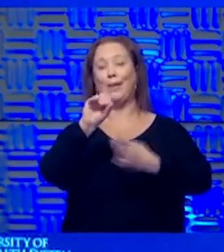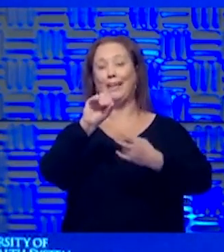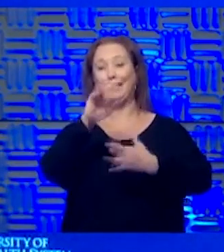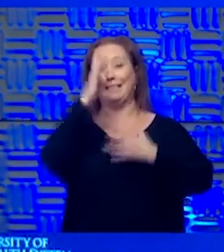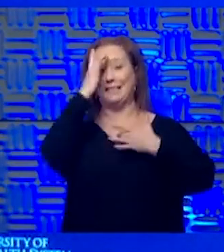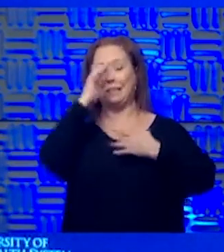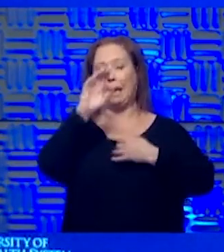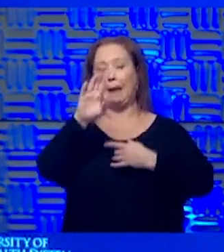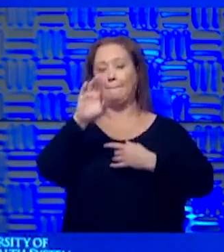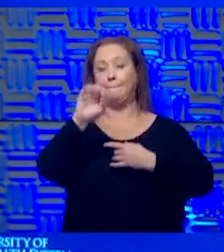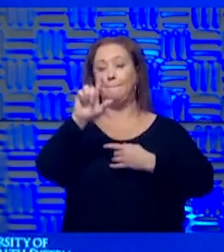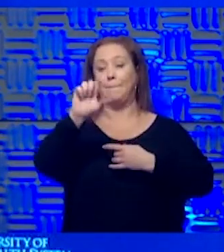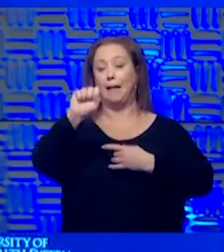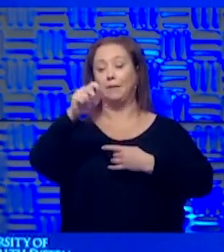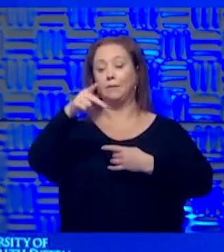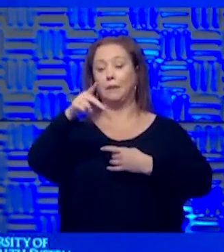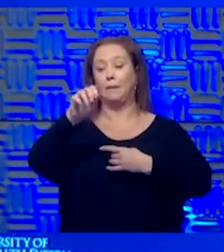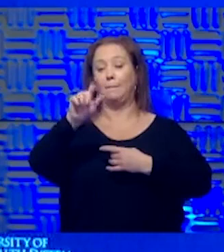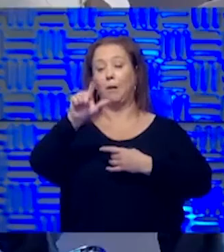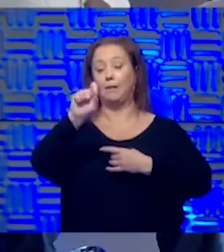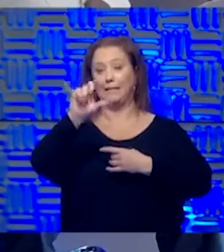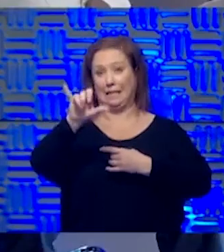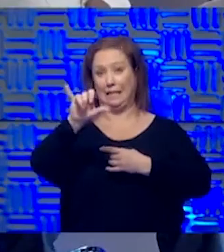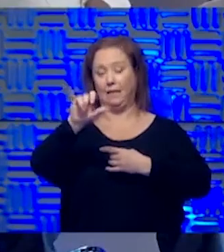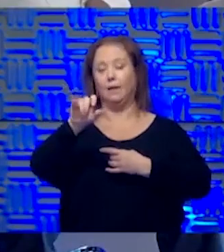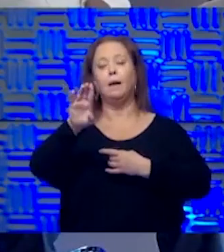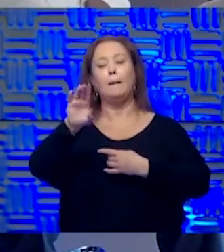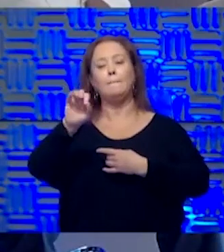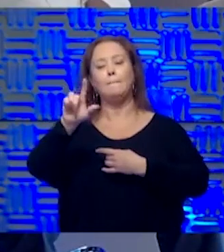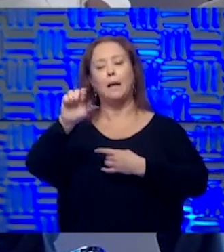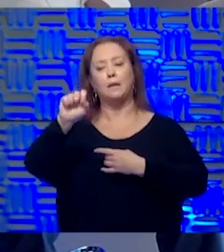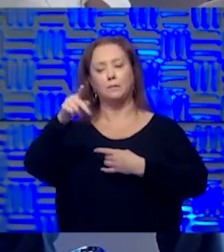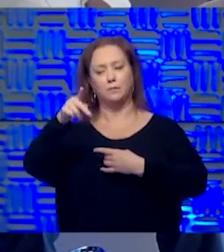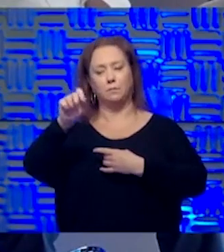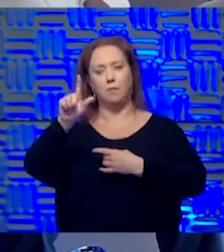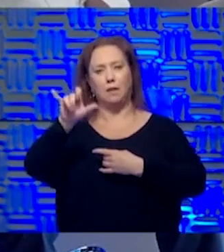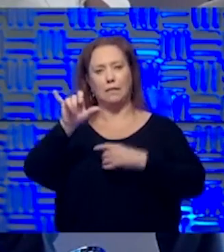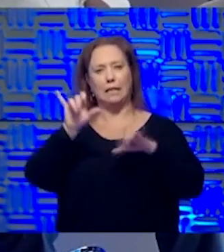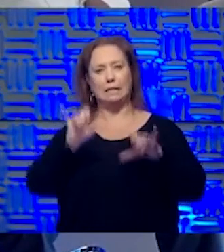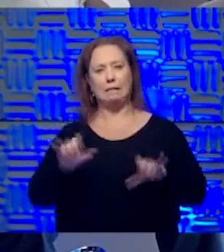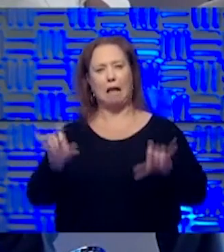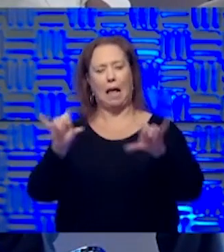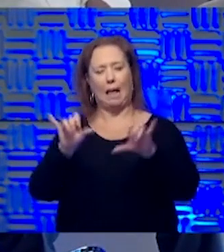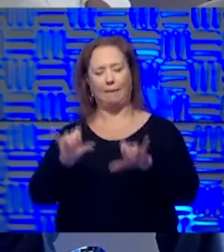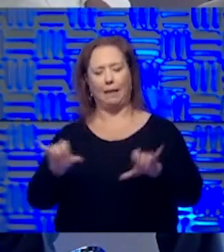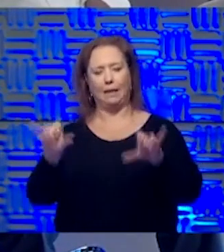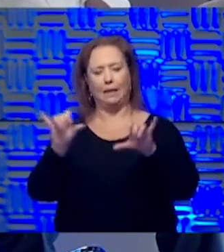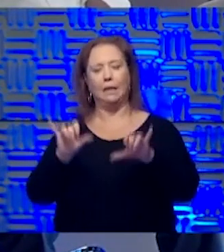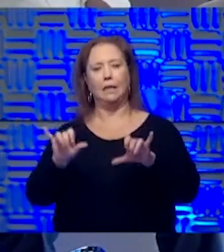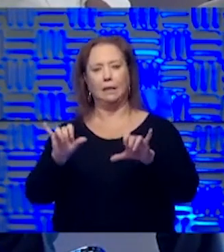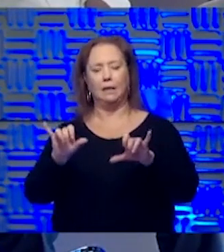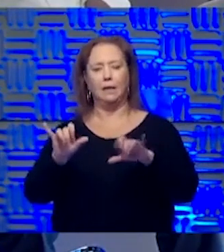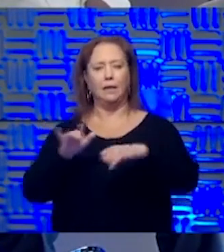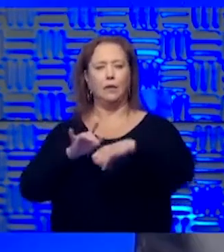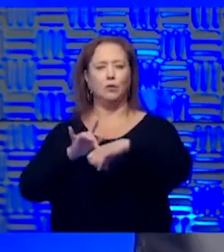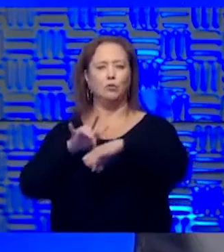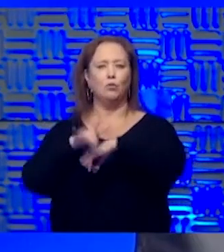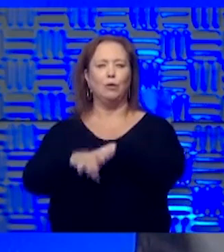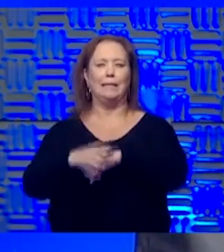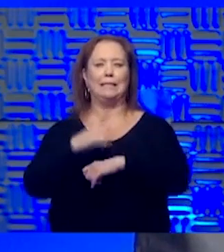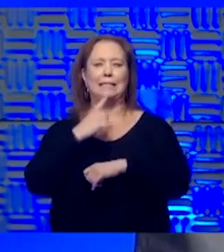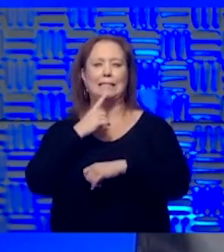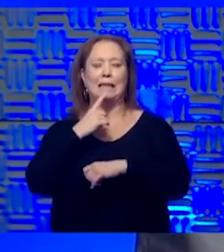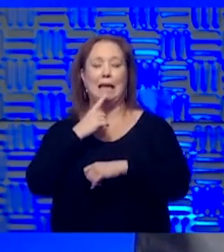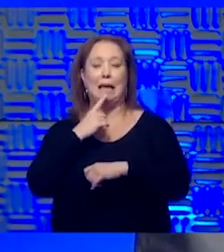okay. So Bell's palsy is common, and so I think it's too early to say